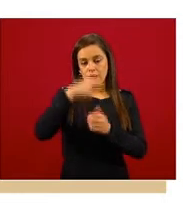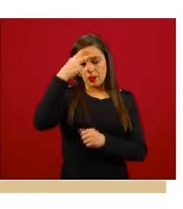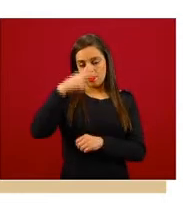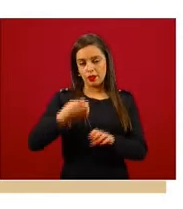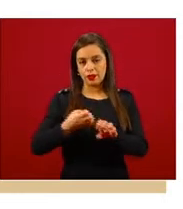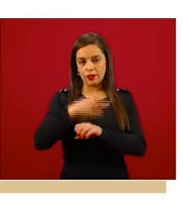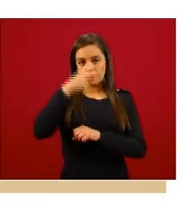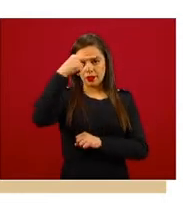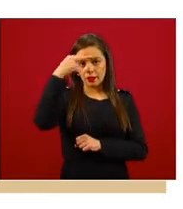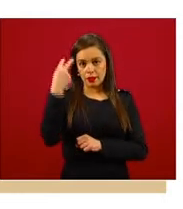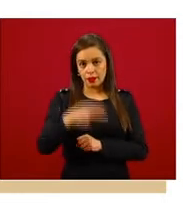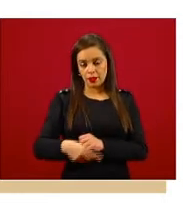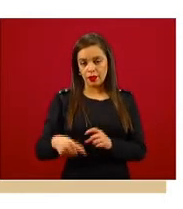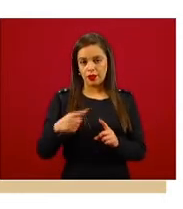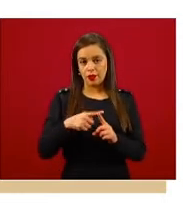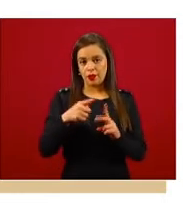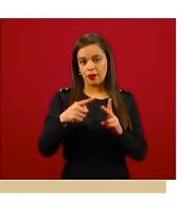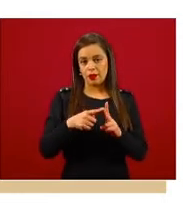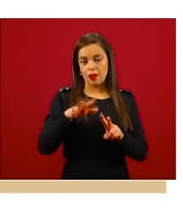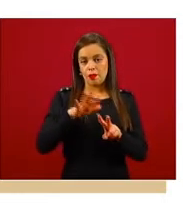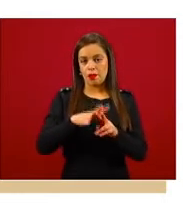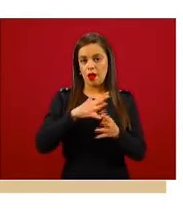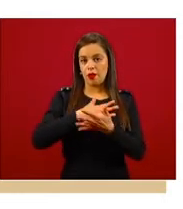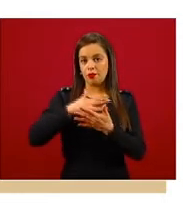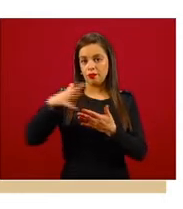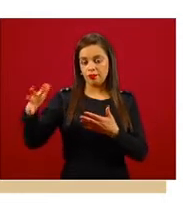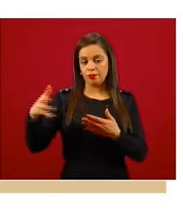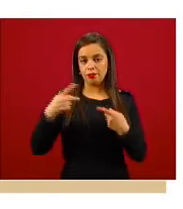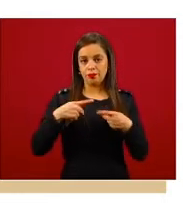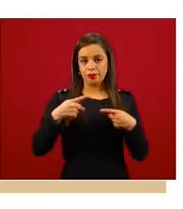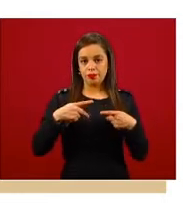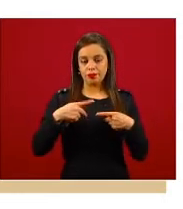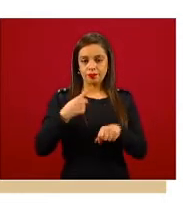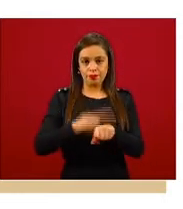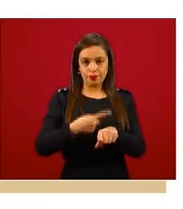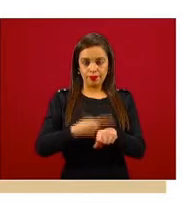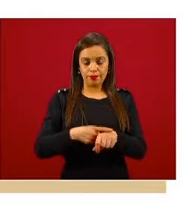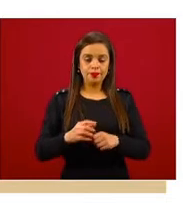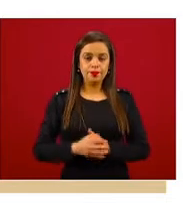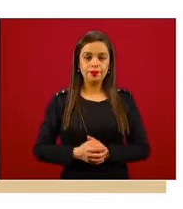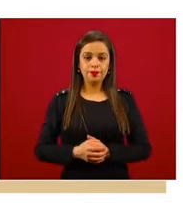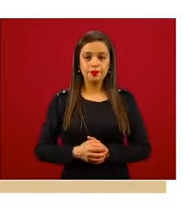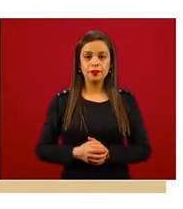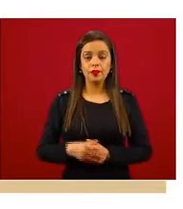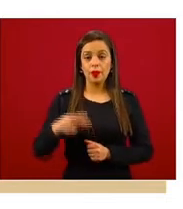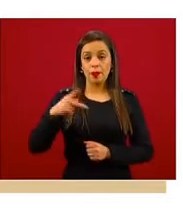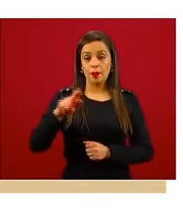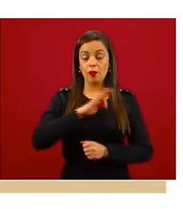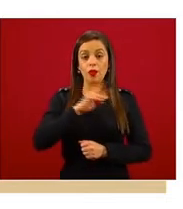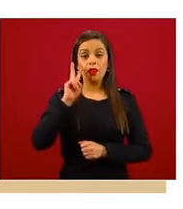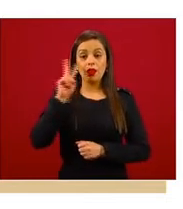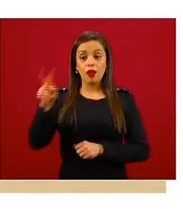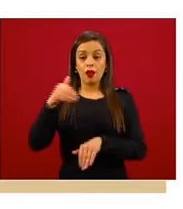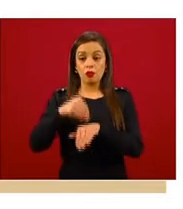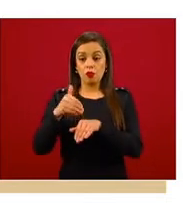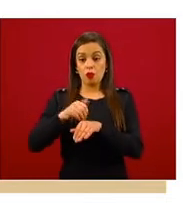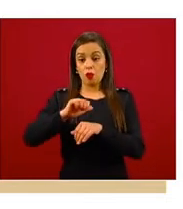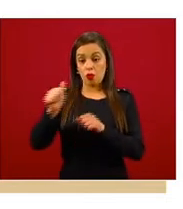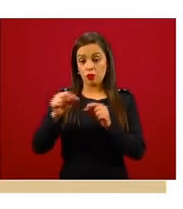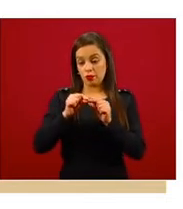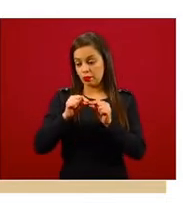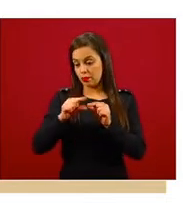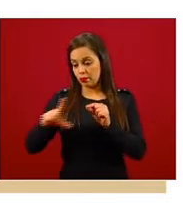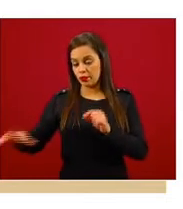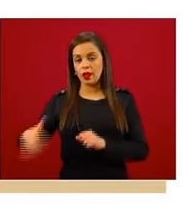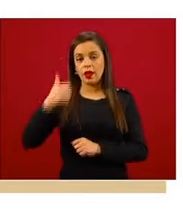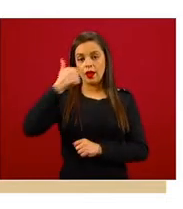with Mexico City and Estado de Mexico heading the chart by concentrating the larger number of this particular situation. And you